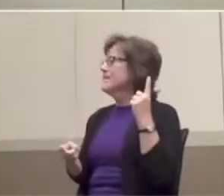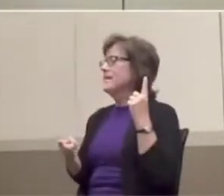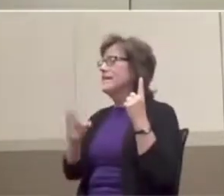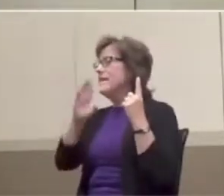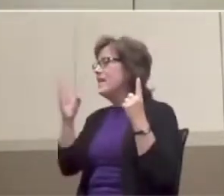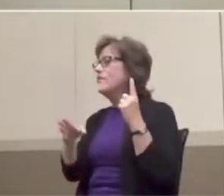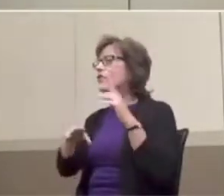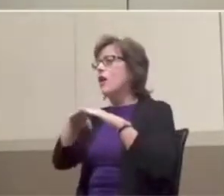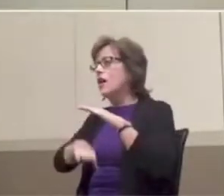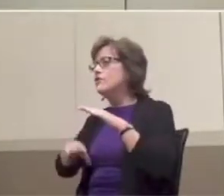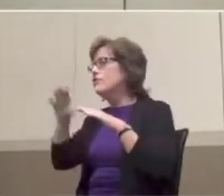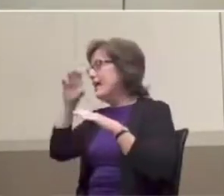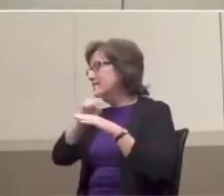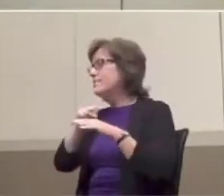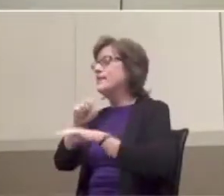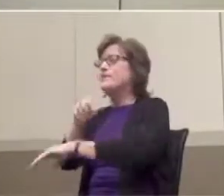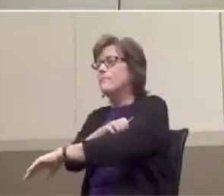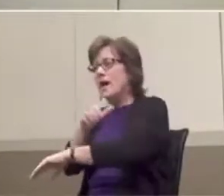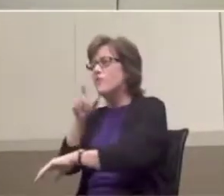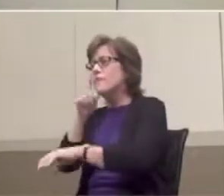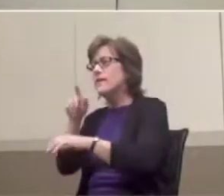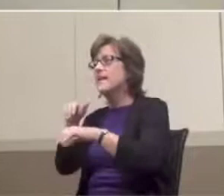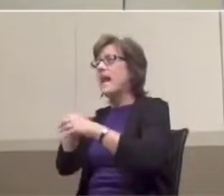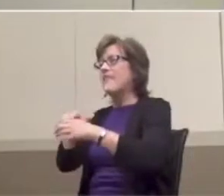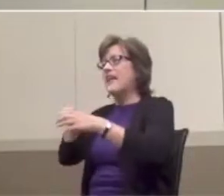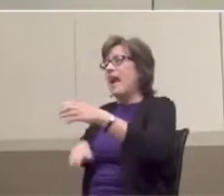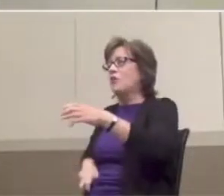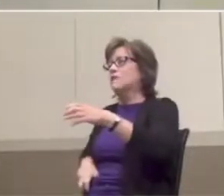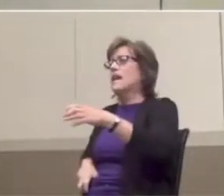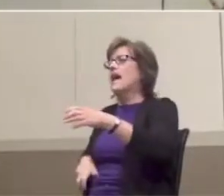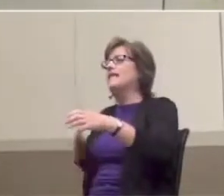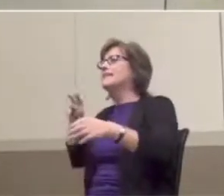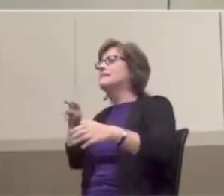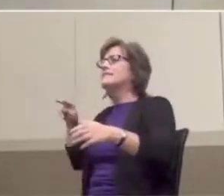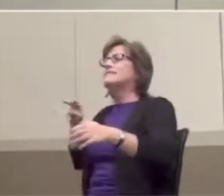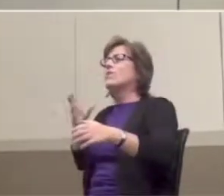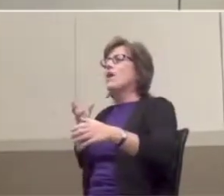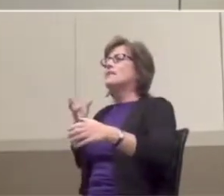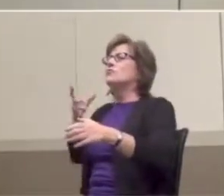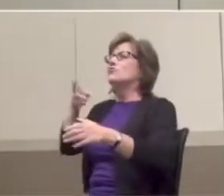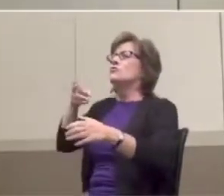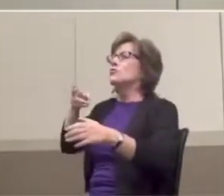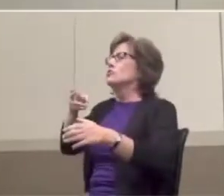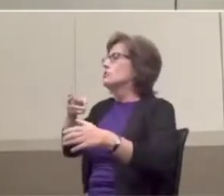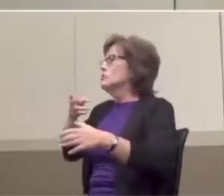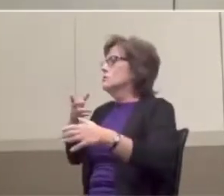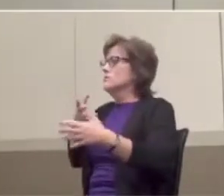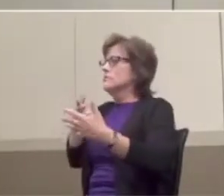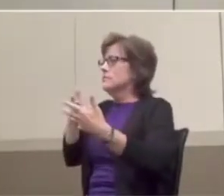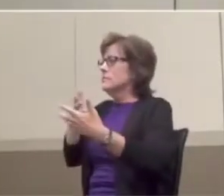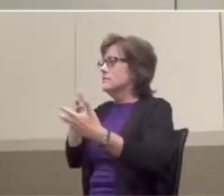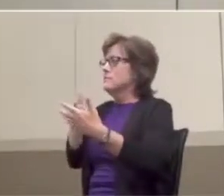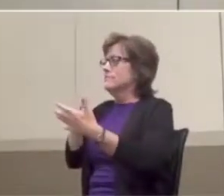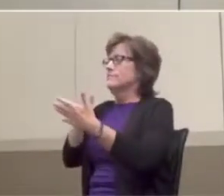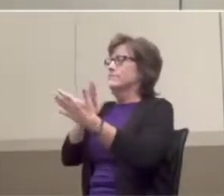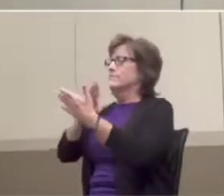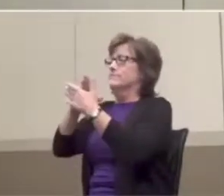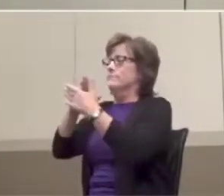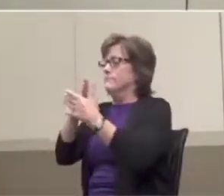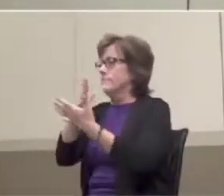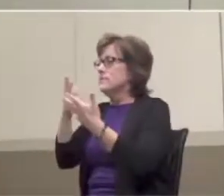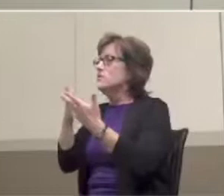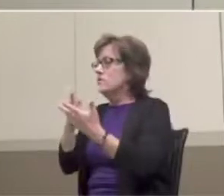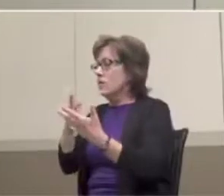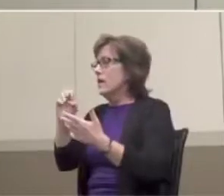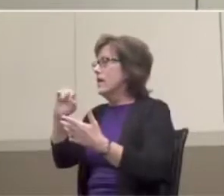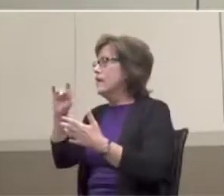on behavior. That's really potent. I think it's often overlooked. If you go back through and start looking at those Ericksonian stages of development and throw